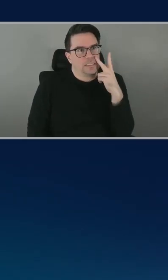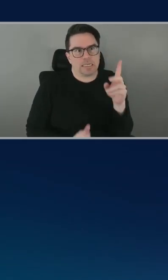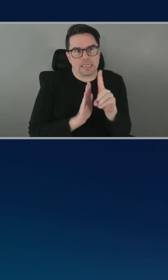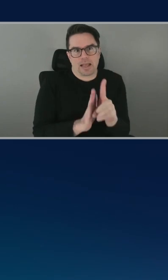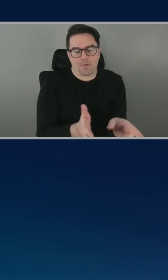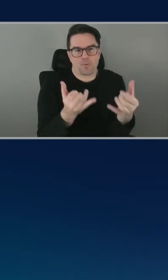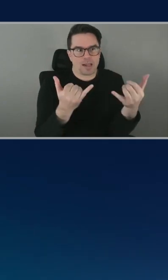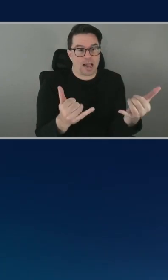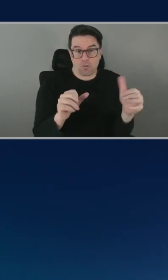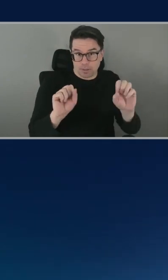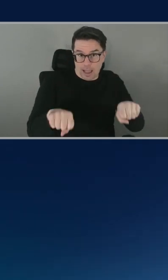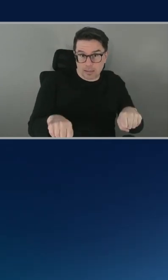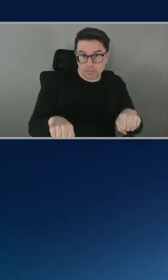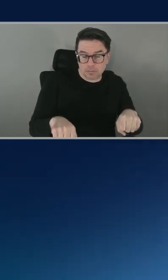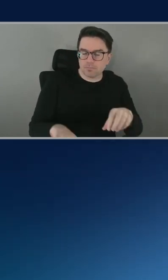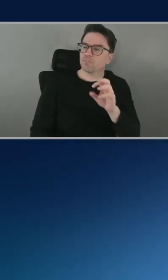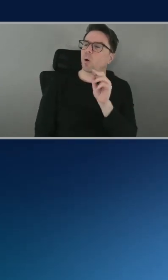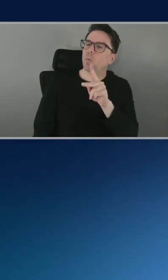All